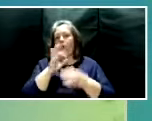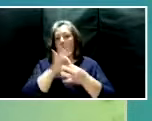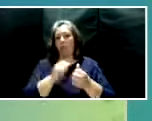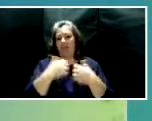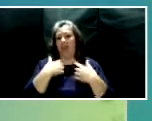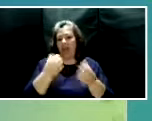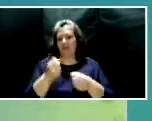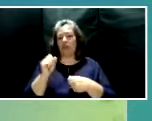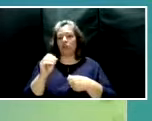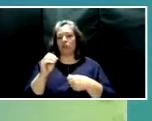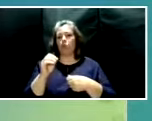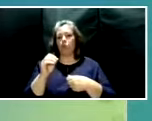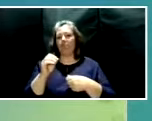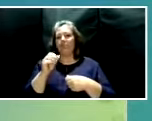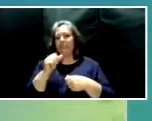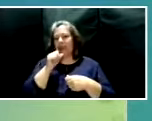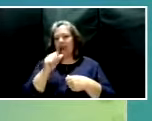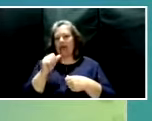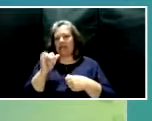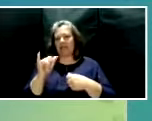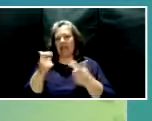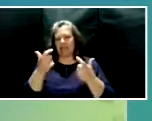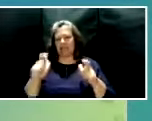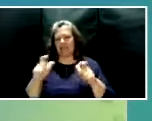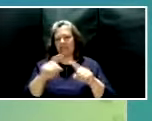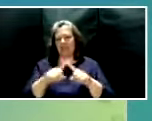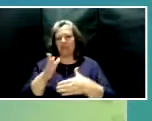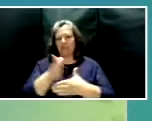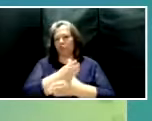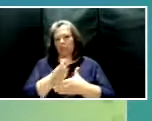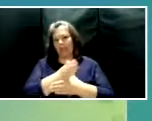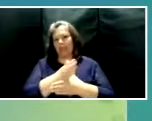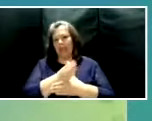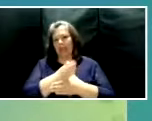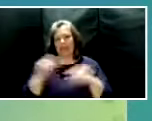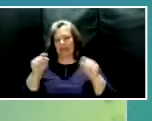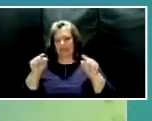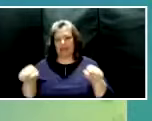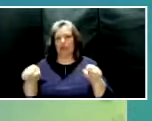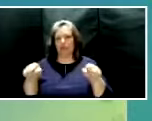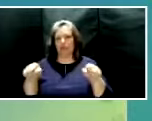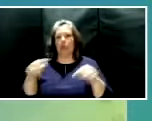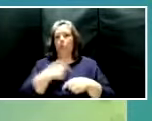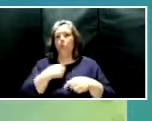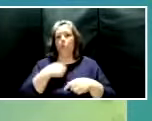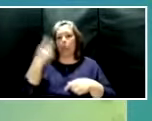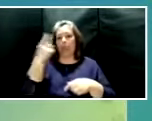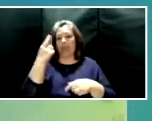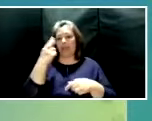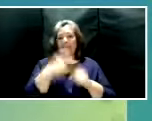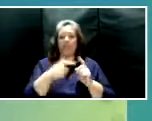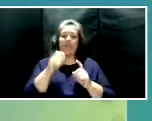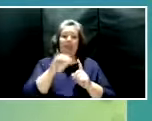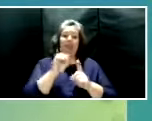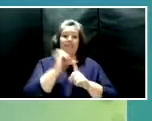really is not that significant of a difference between the determinants of health, because we realize from an environmental place,